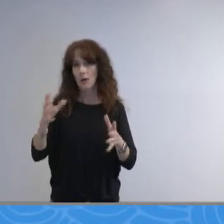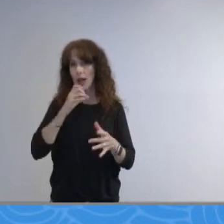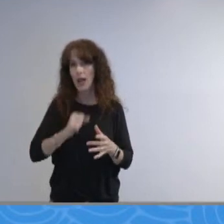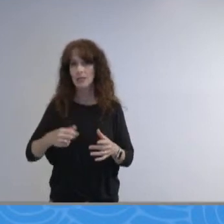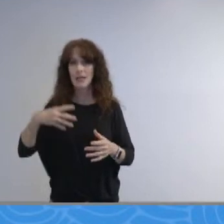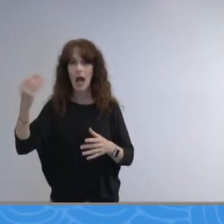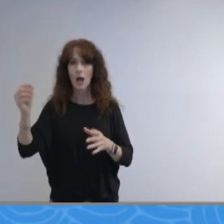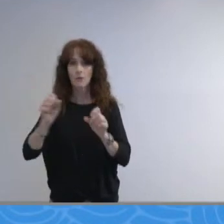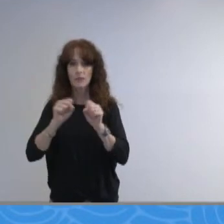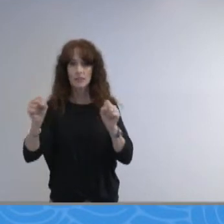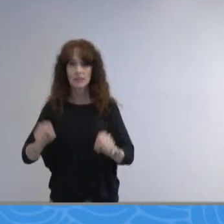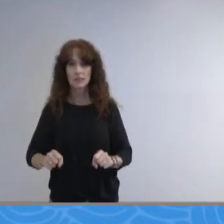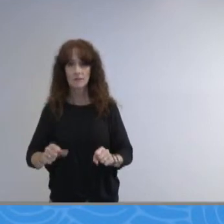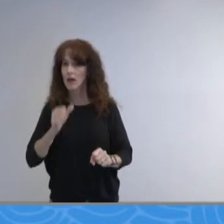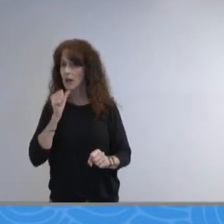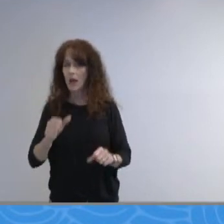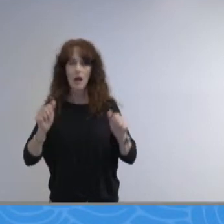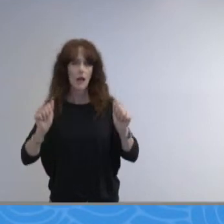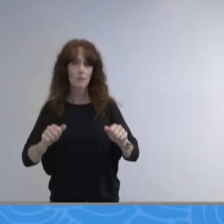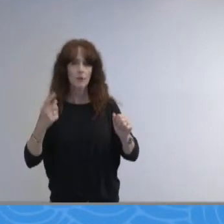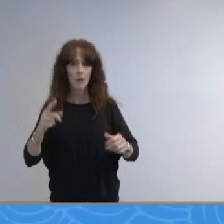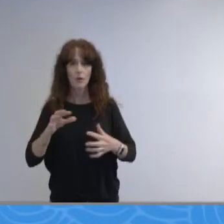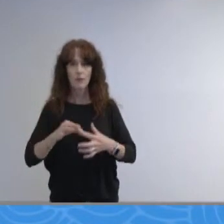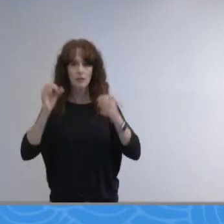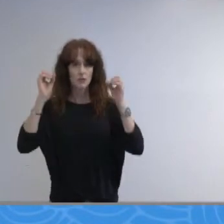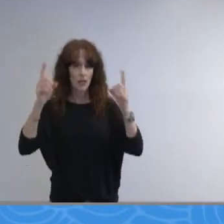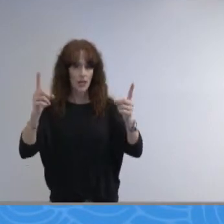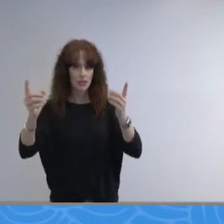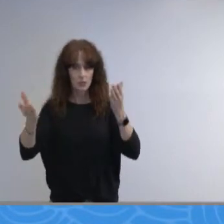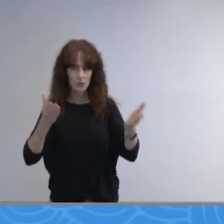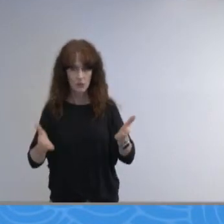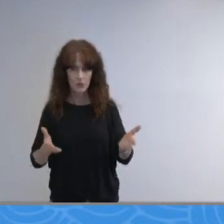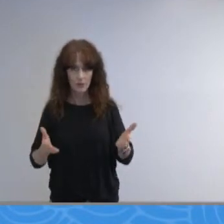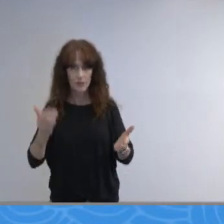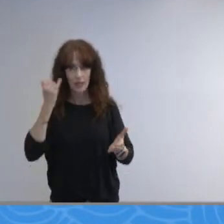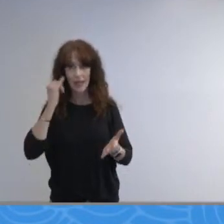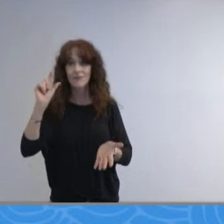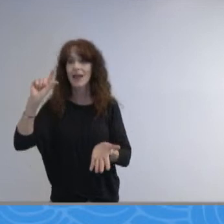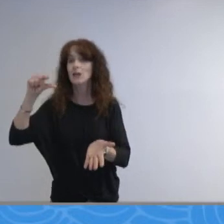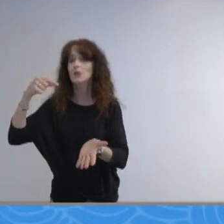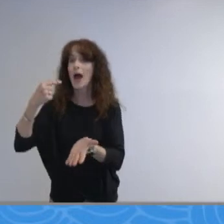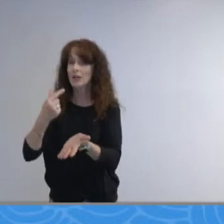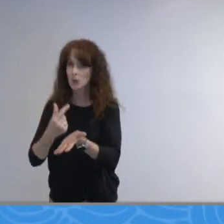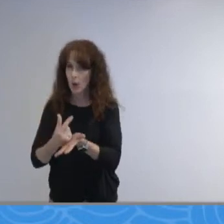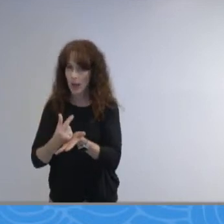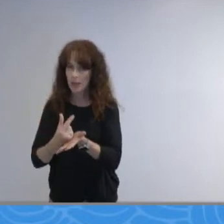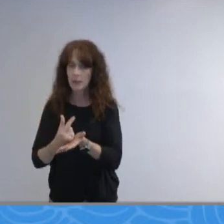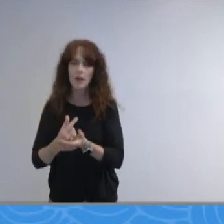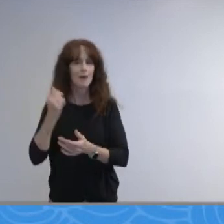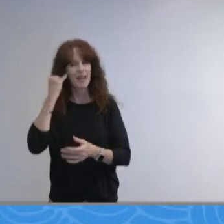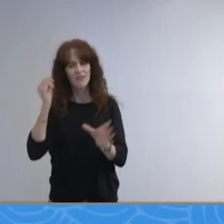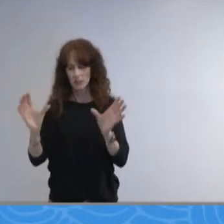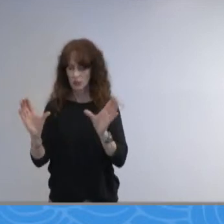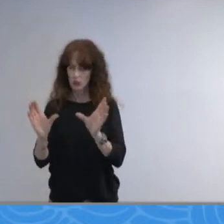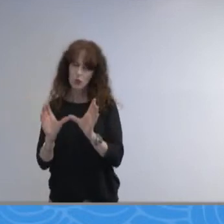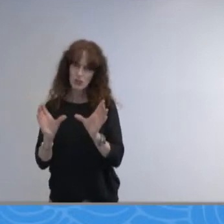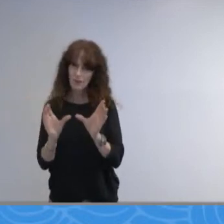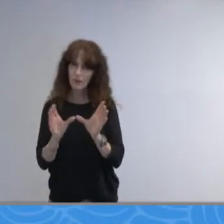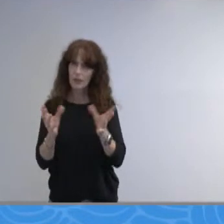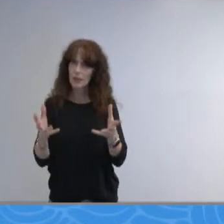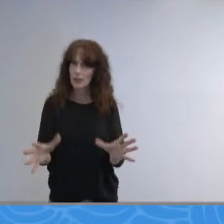of the system. They will no longer be eligible for special education services if they graduate. But if they're on a certificate of